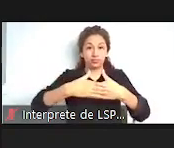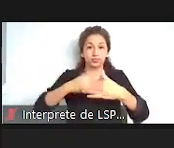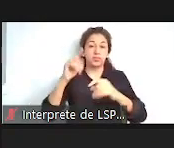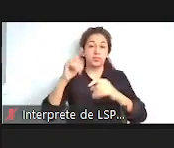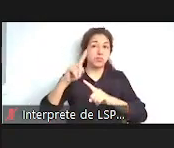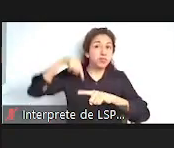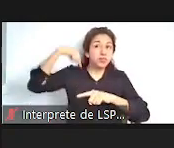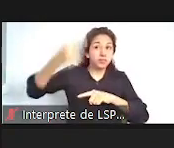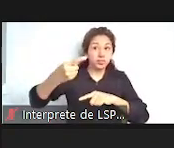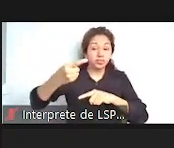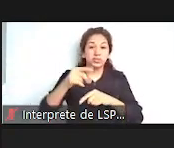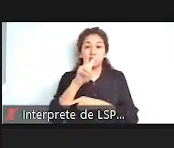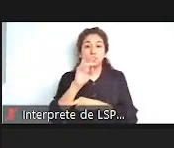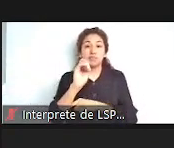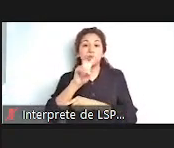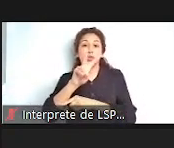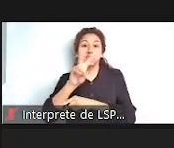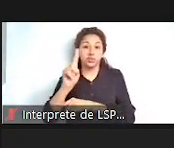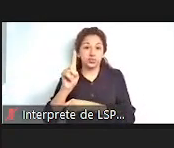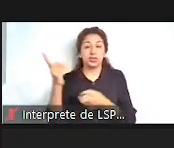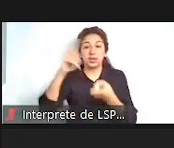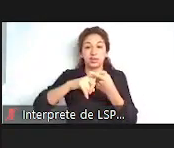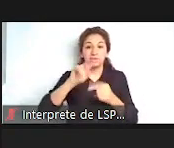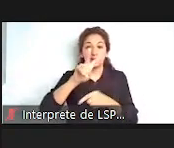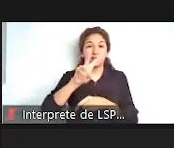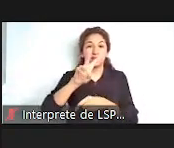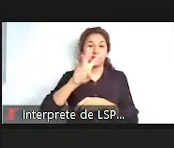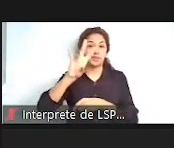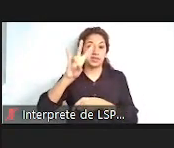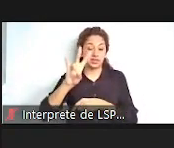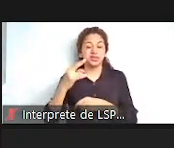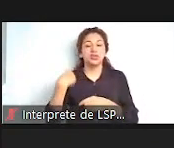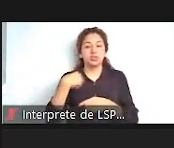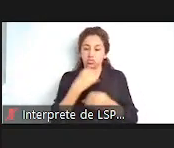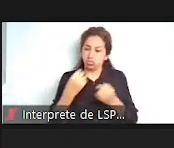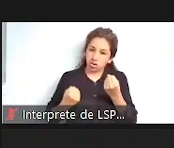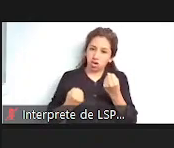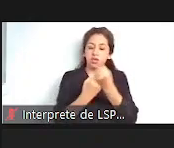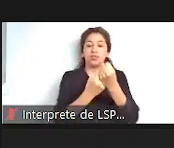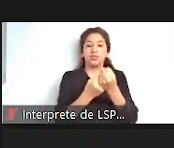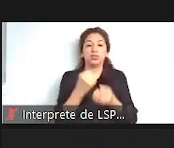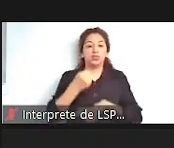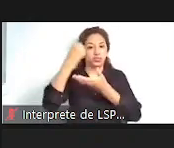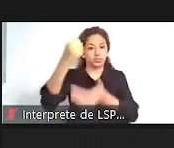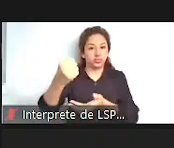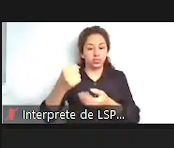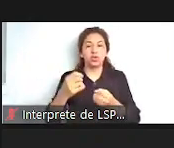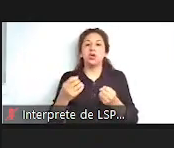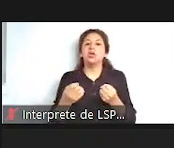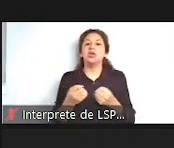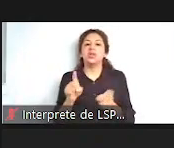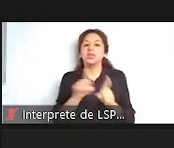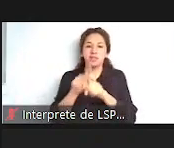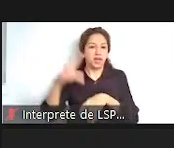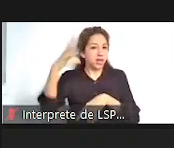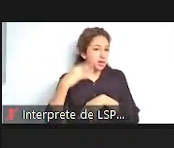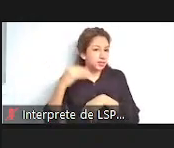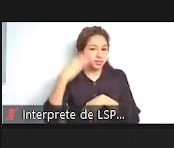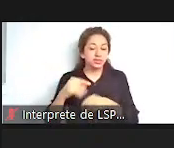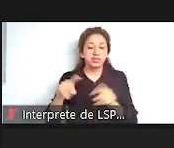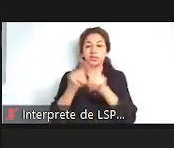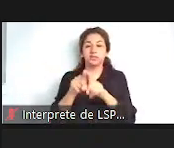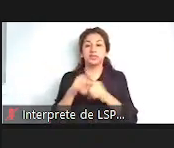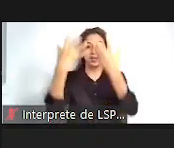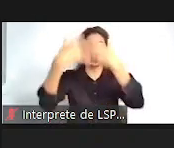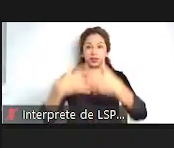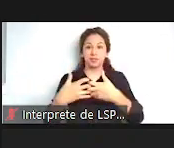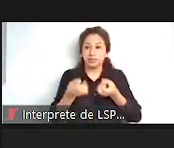that we are now redesigning for the next period from 2021 to 27 we will still supporting funds experience and